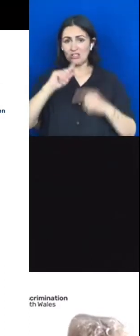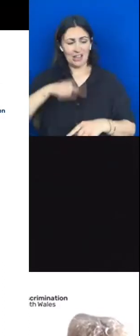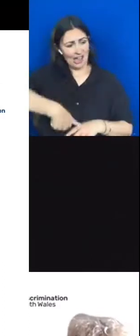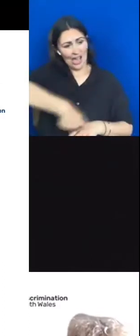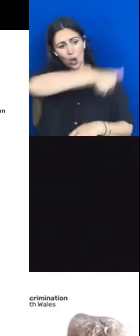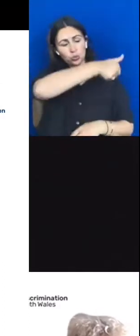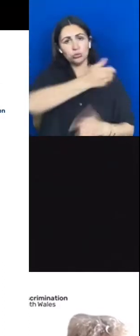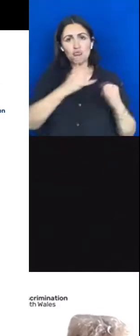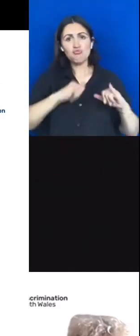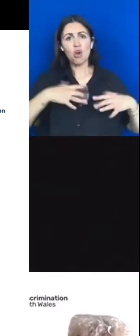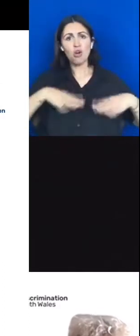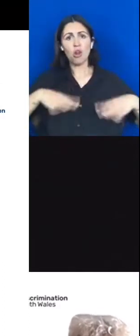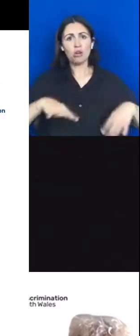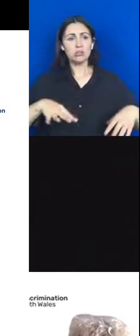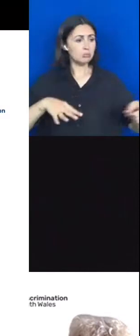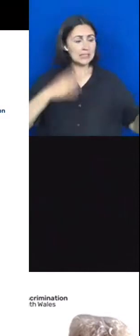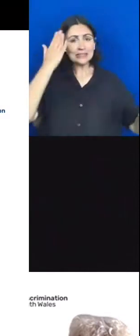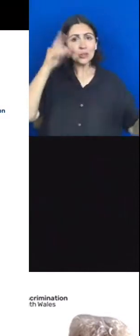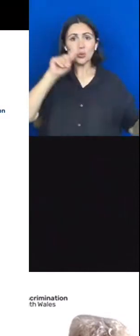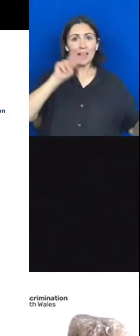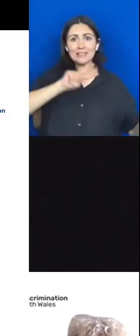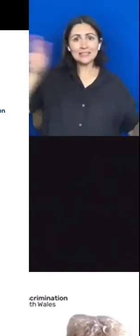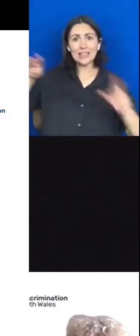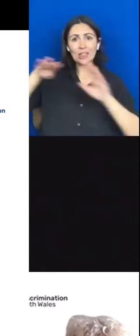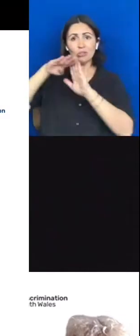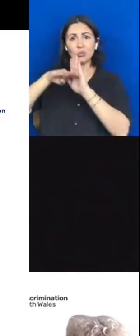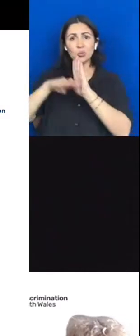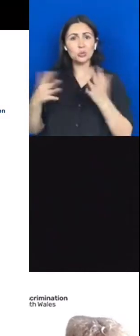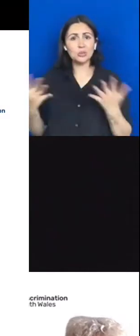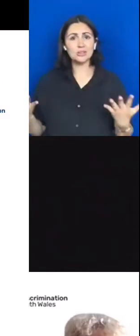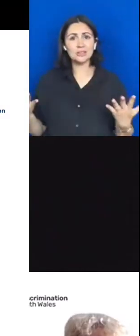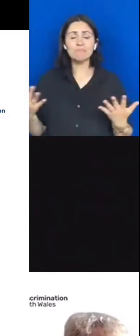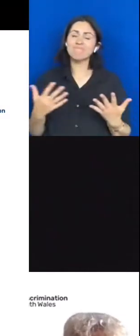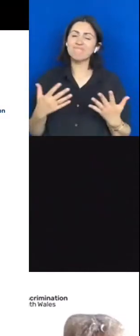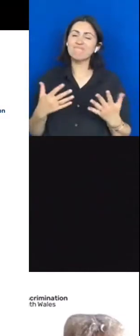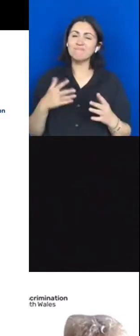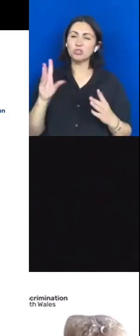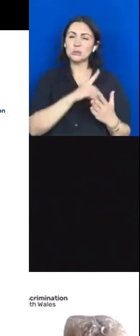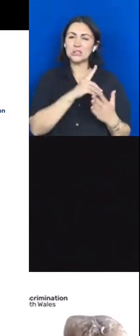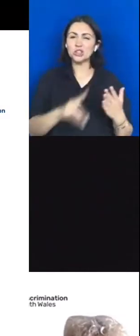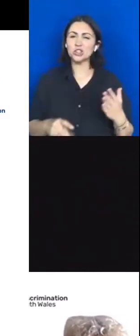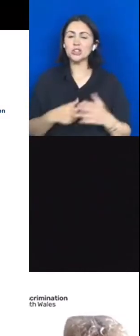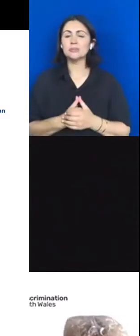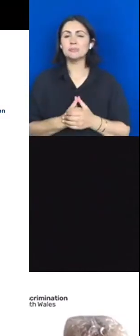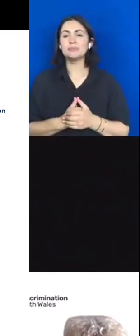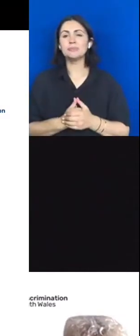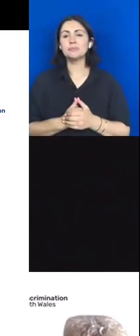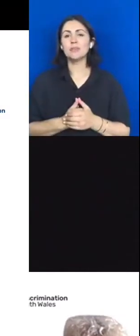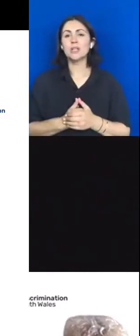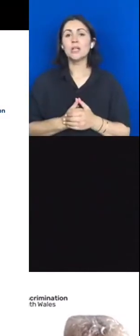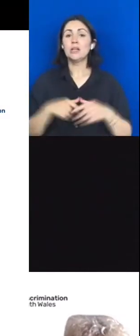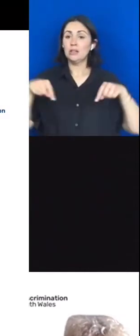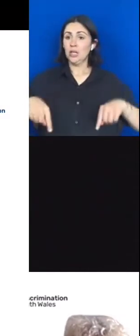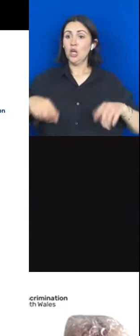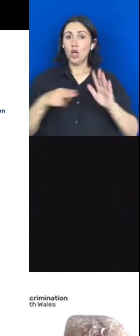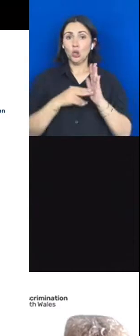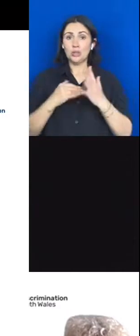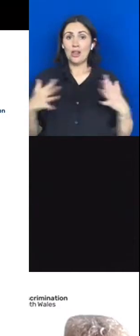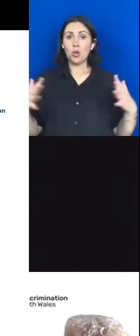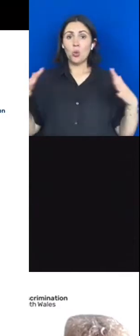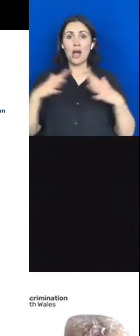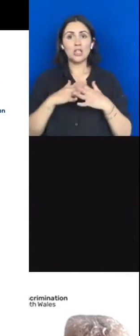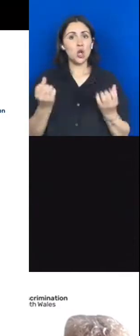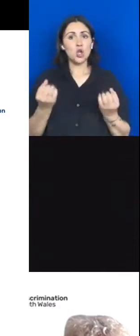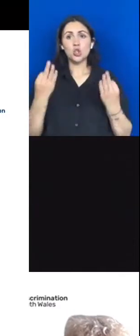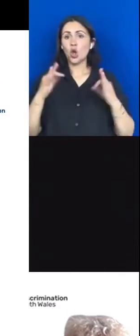Unlike other discrimination jurisdictions in Australia, in New South Wales, there's no specific requirement